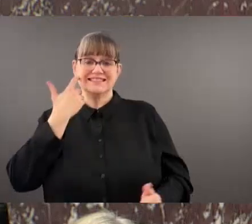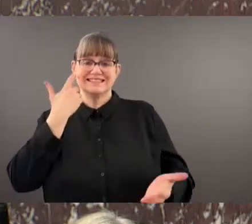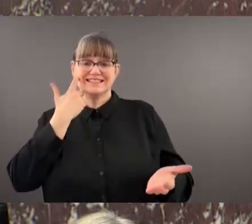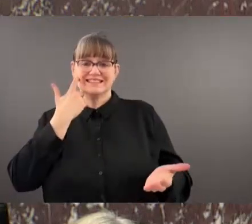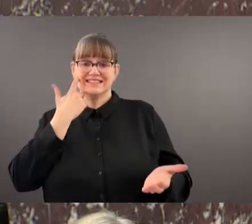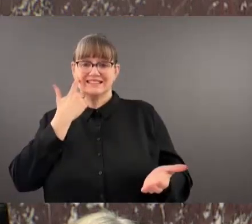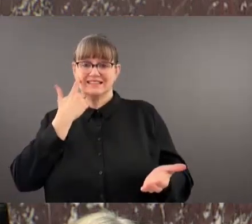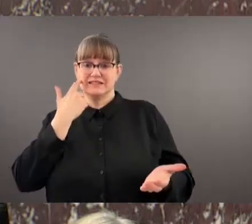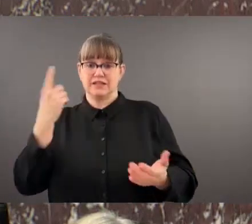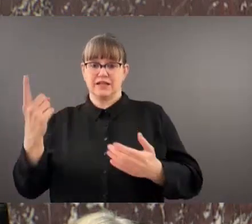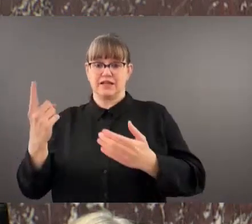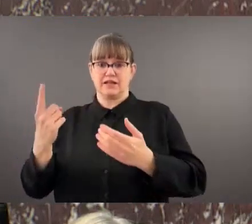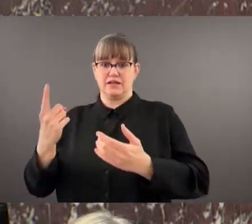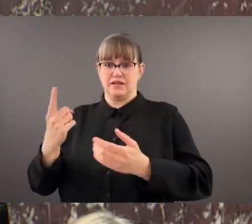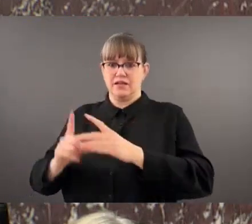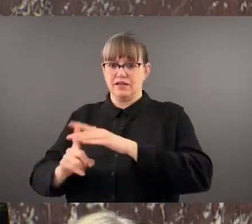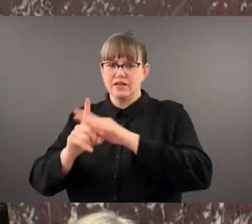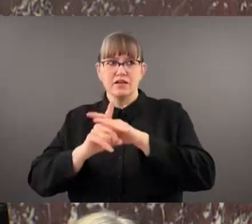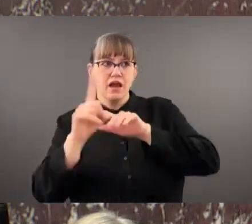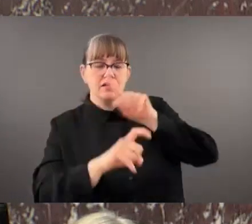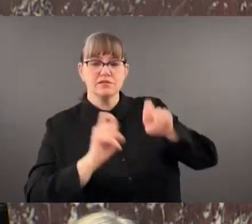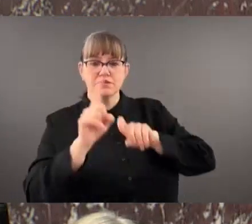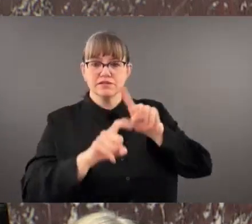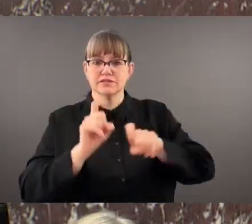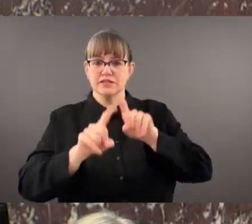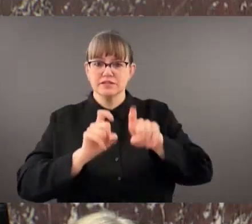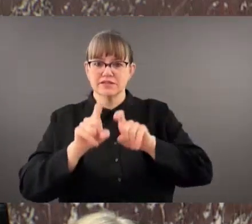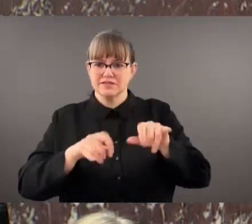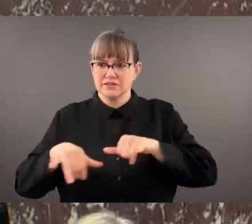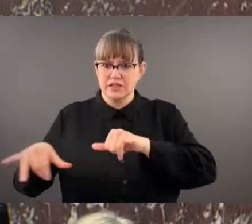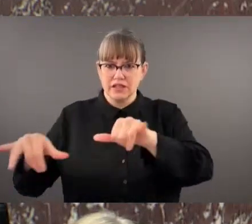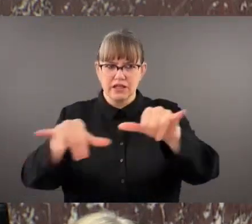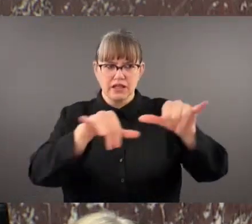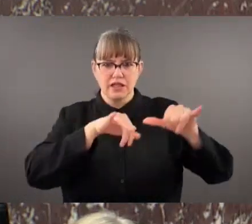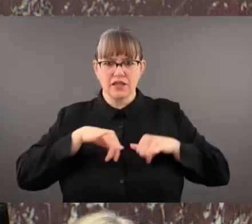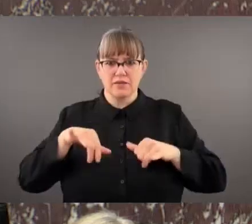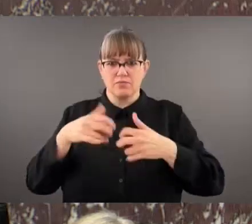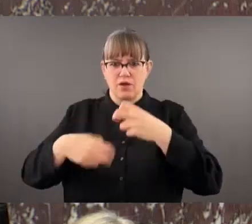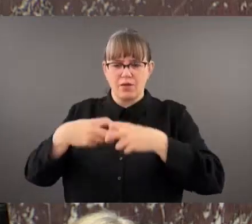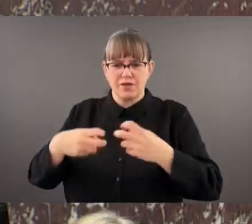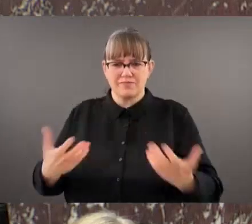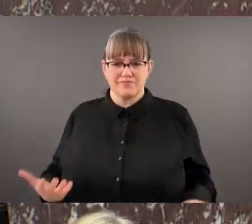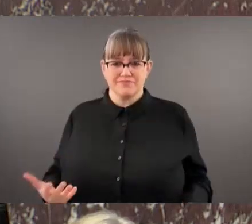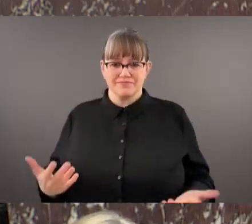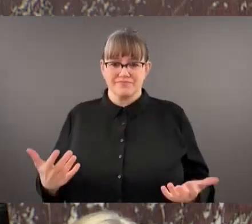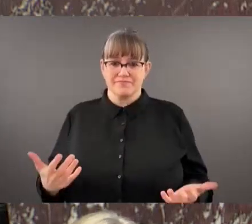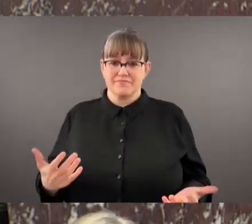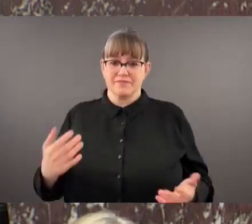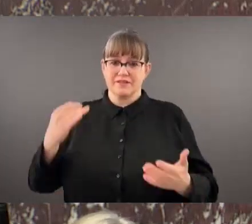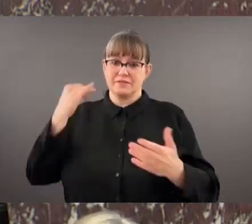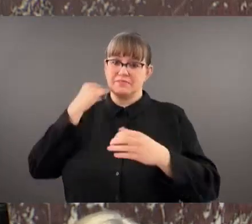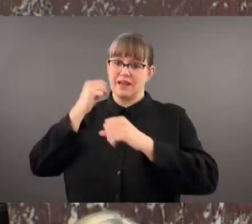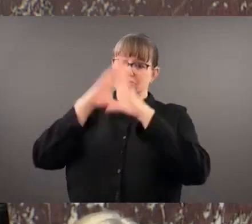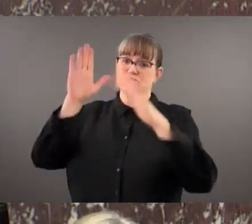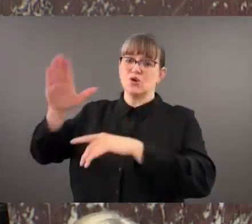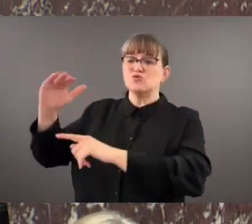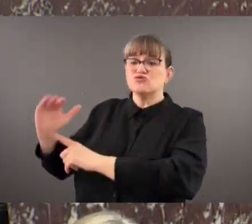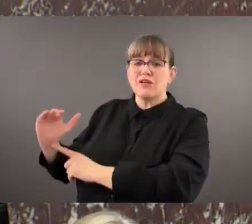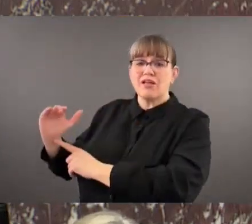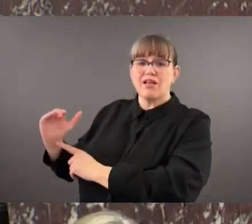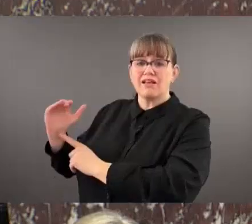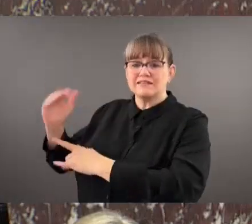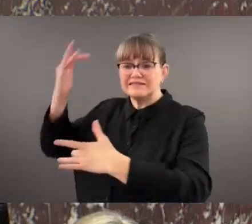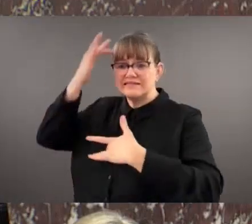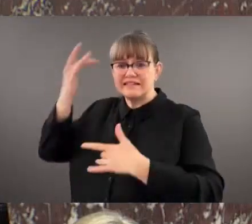our healthcare. Can you imagine having your child, your ailing child, in the back of your car and having to drive